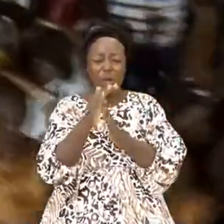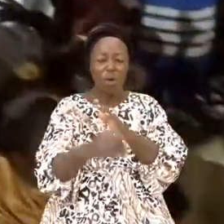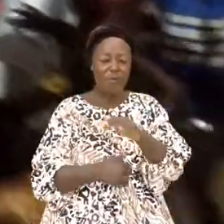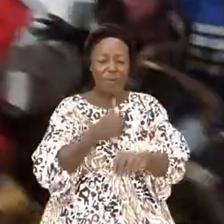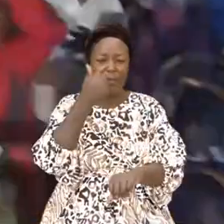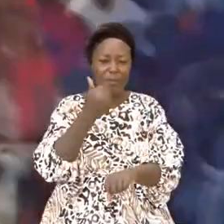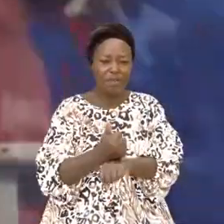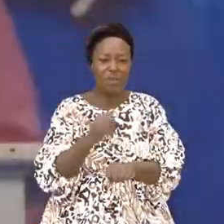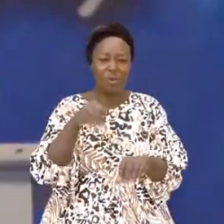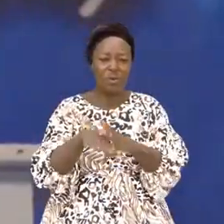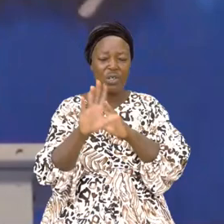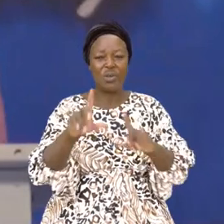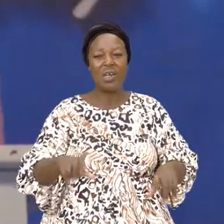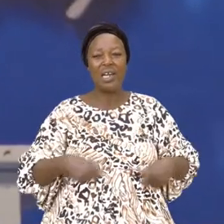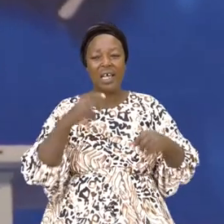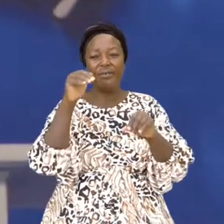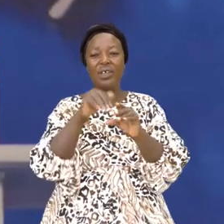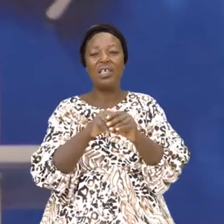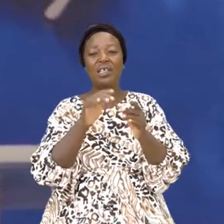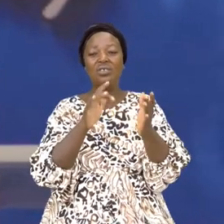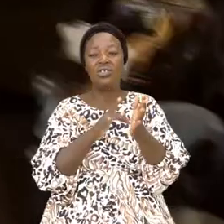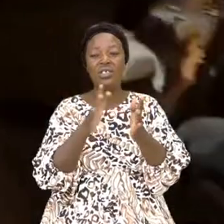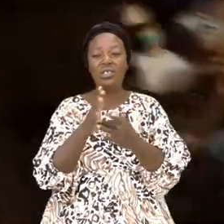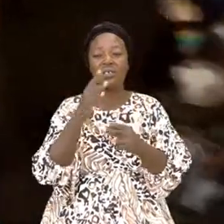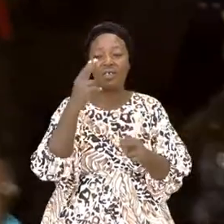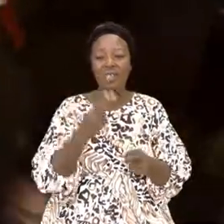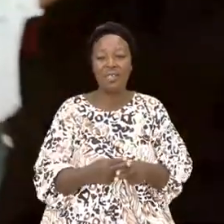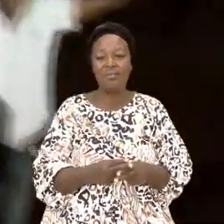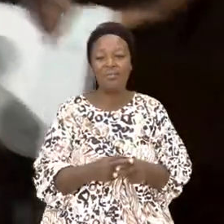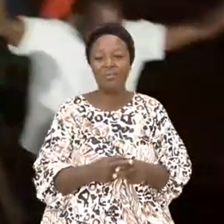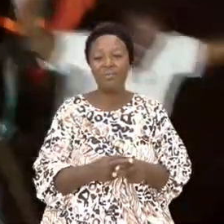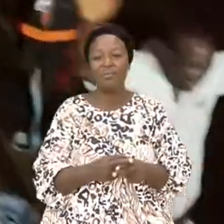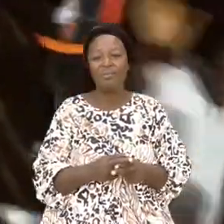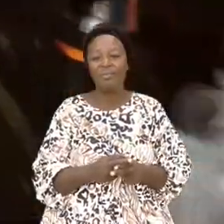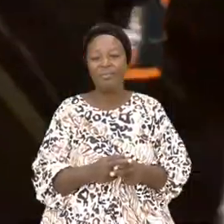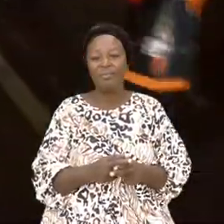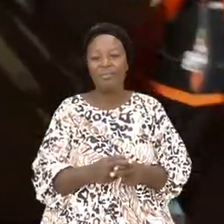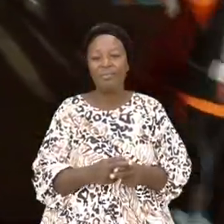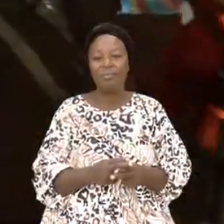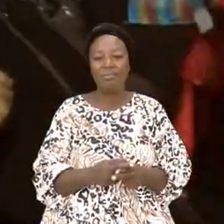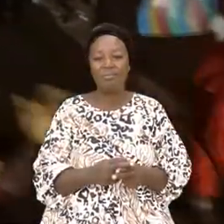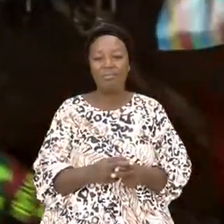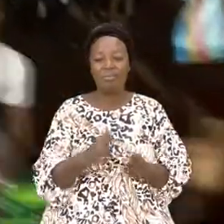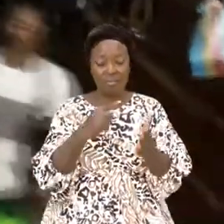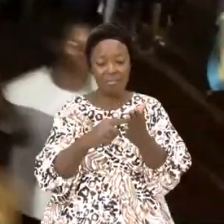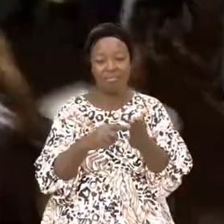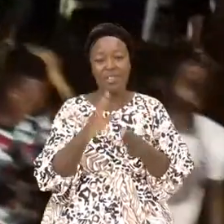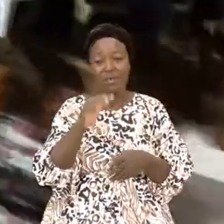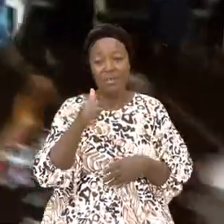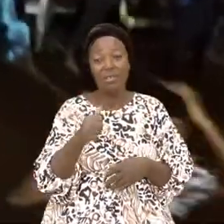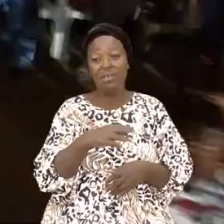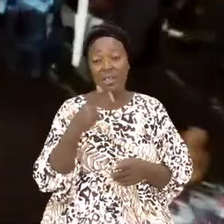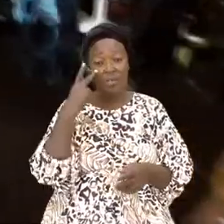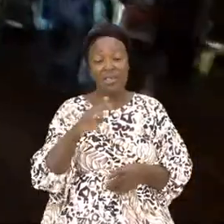Confirmation in your life, in Jesus' name. Check up yourself, you'll see